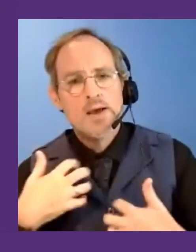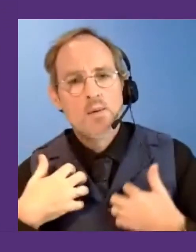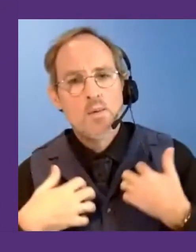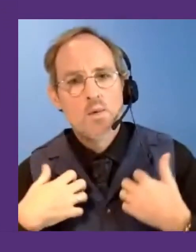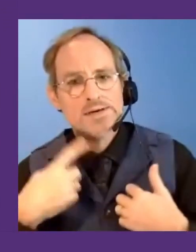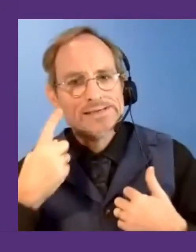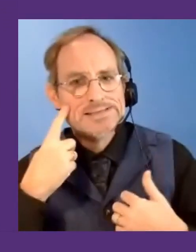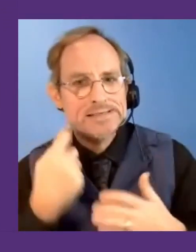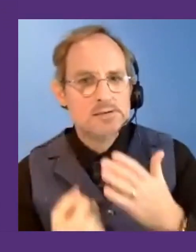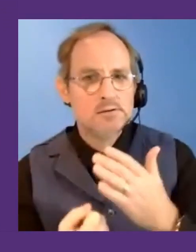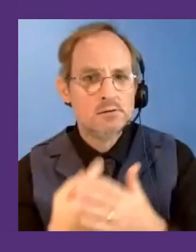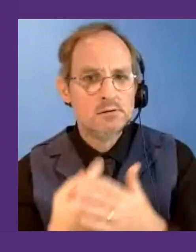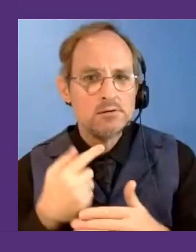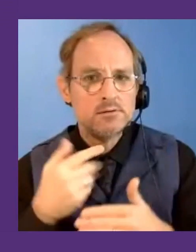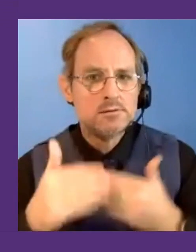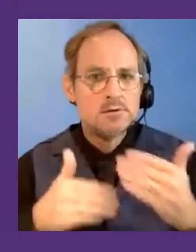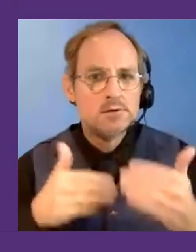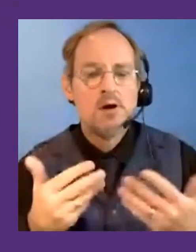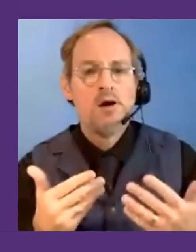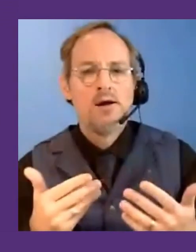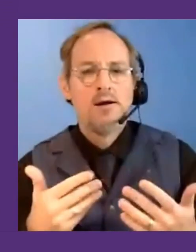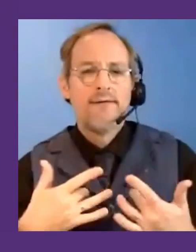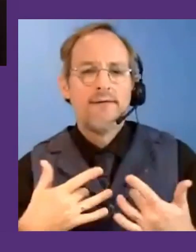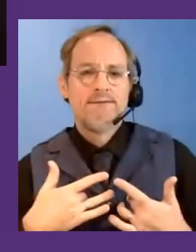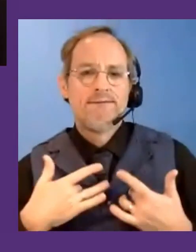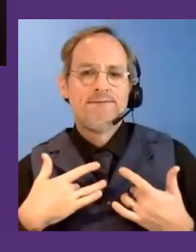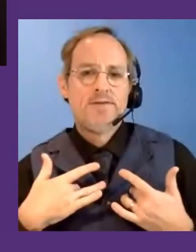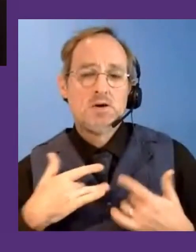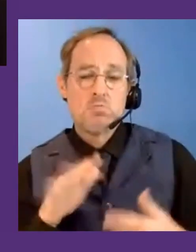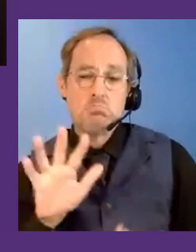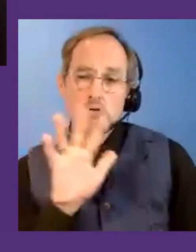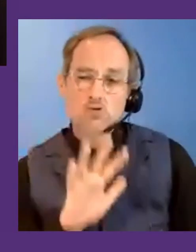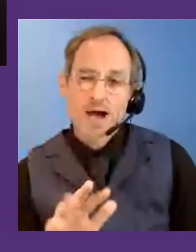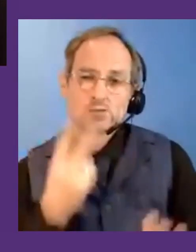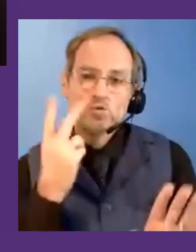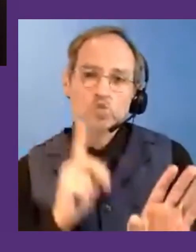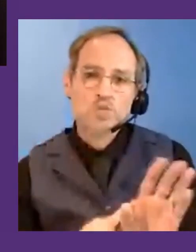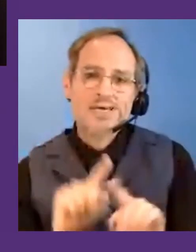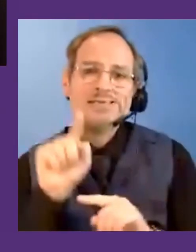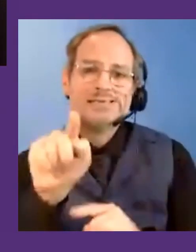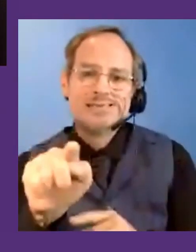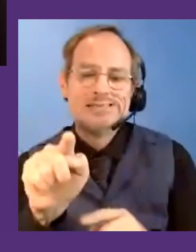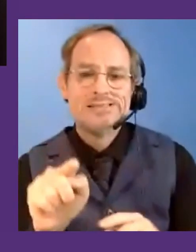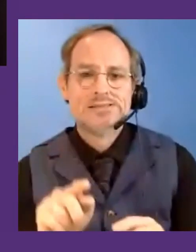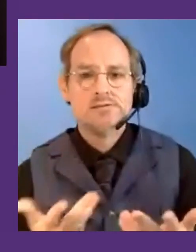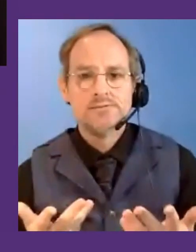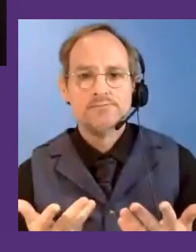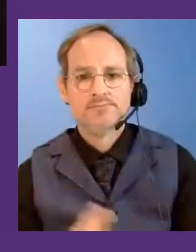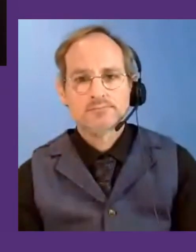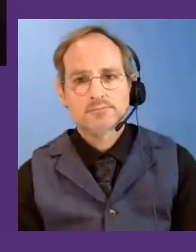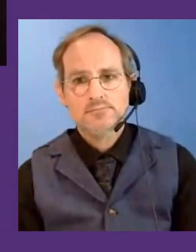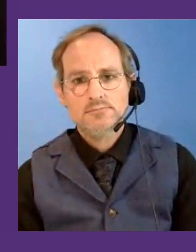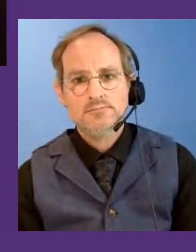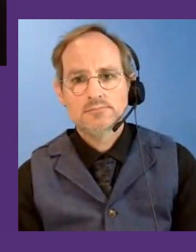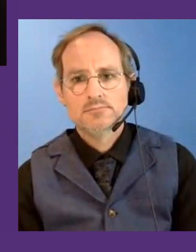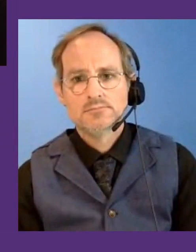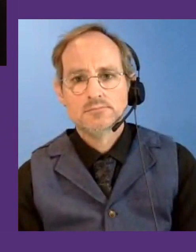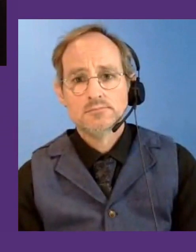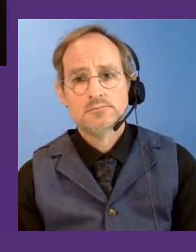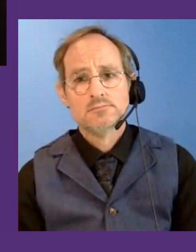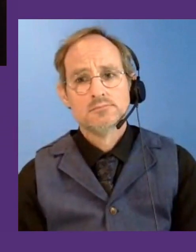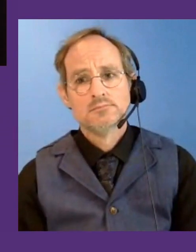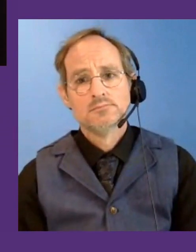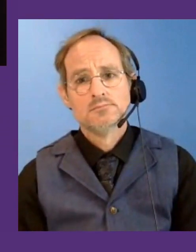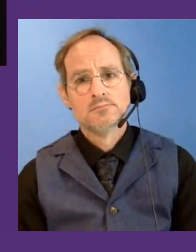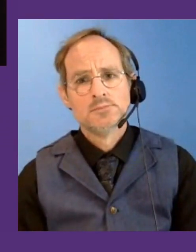results. And as I say, I would say it's going to be more of a 2-year program. Lovely, Ian. And that's really important. It's really good to